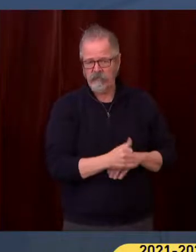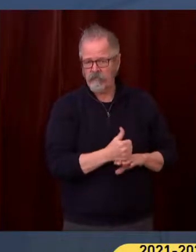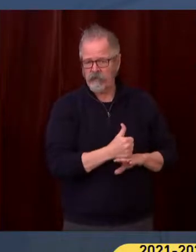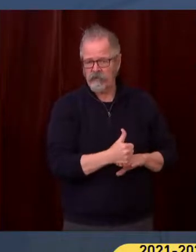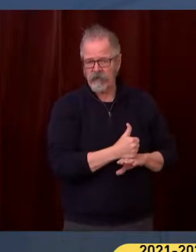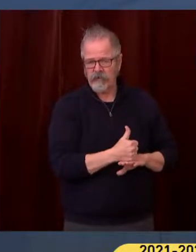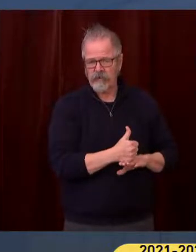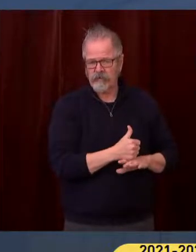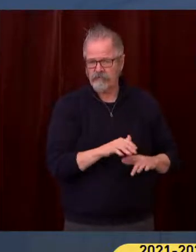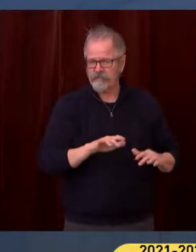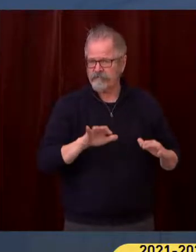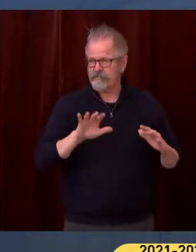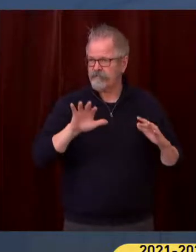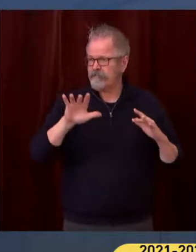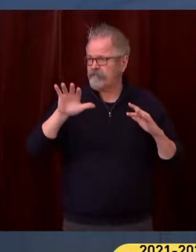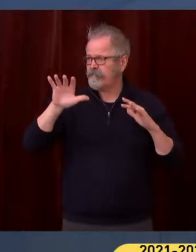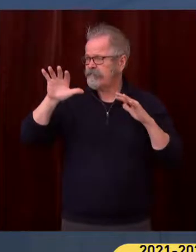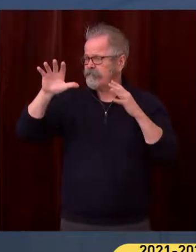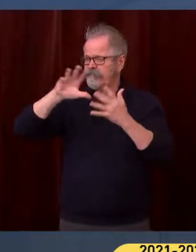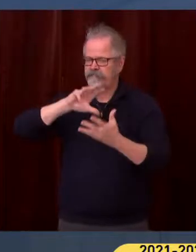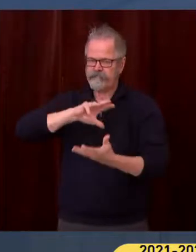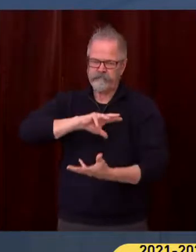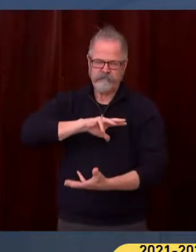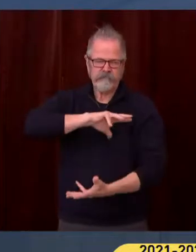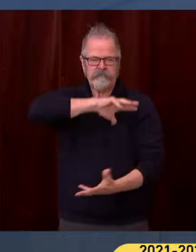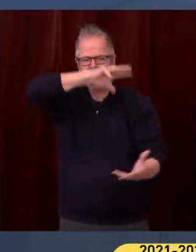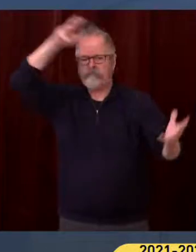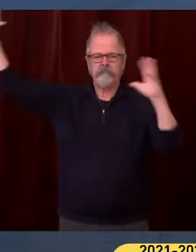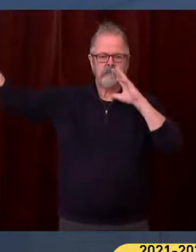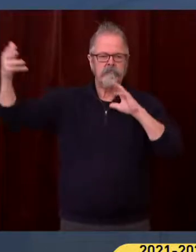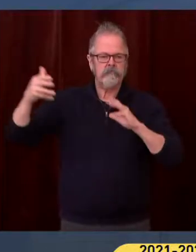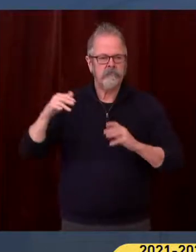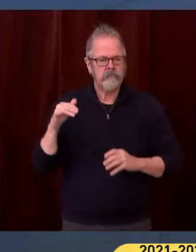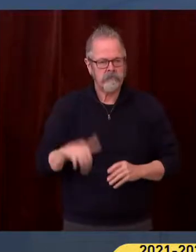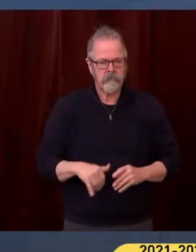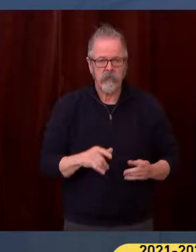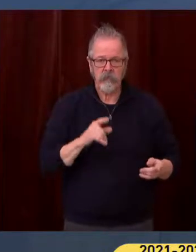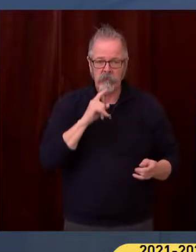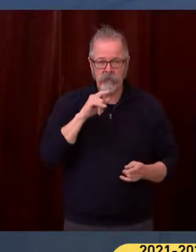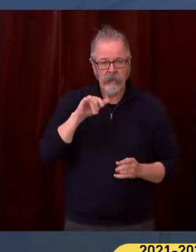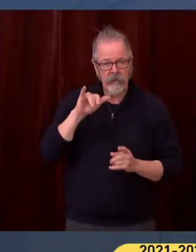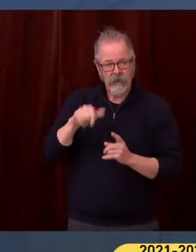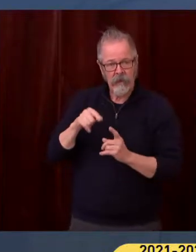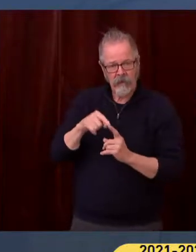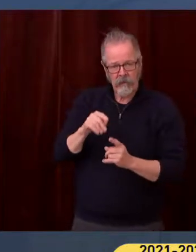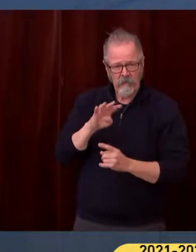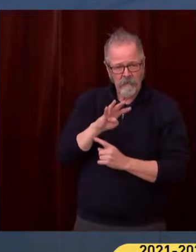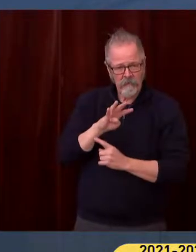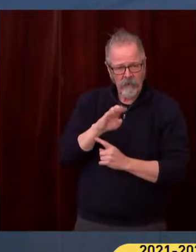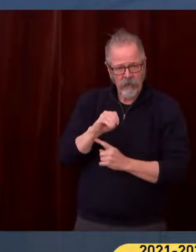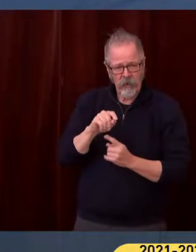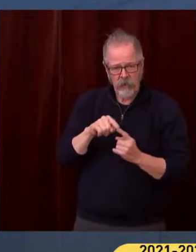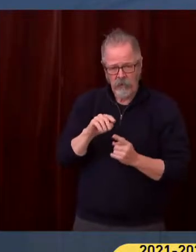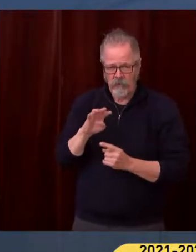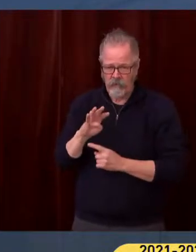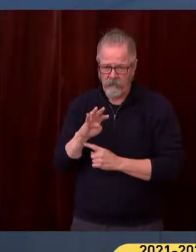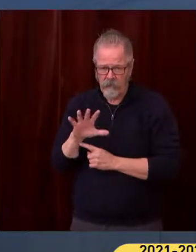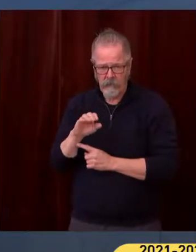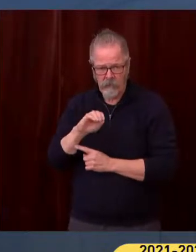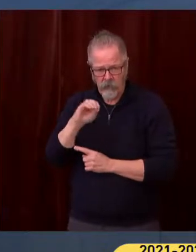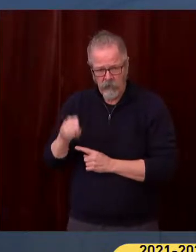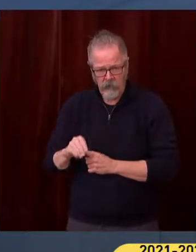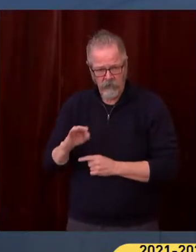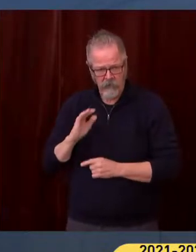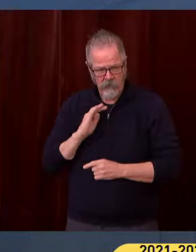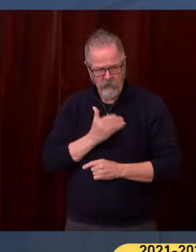constitutes about 40 to 45 percent of Washington State's emissions, making it more than twice as much as the emissions that